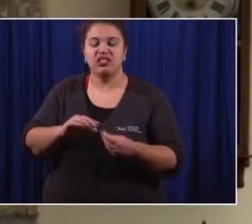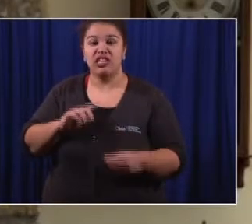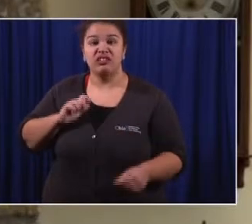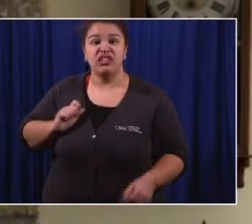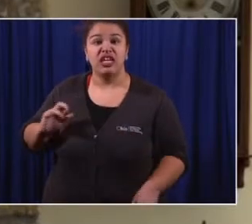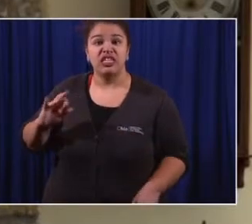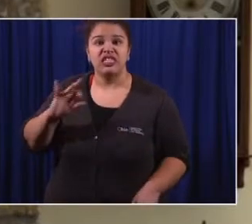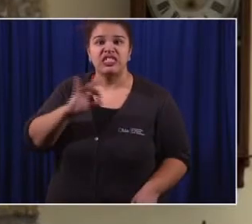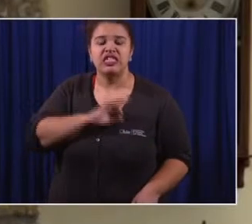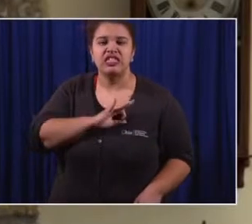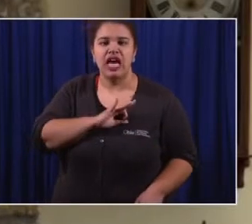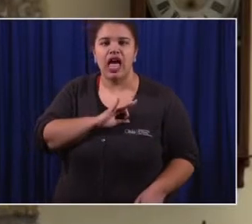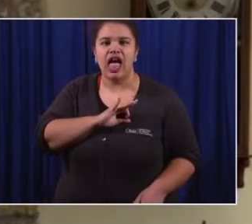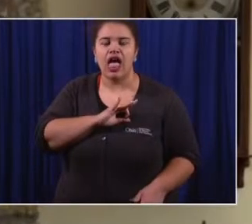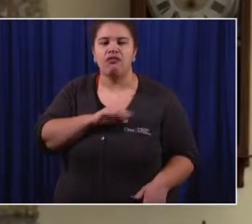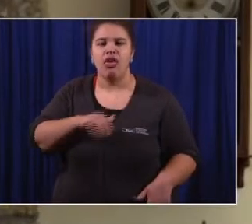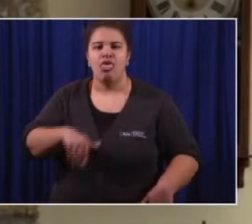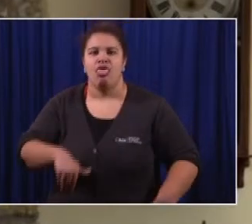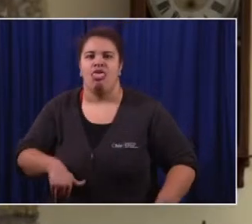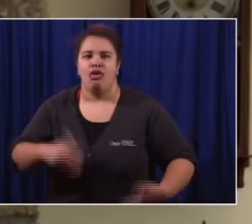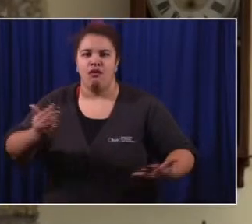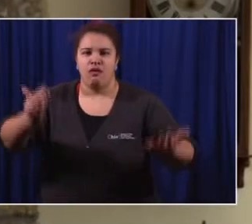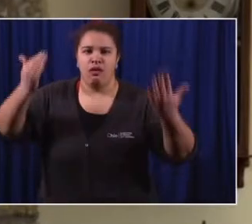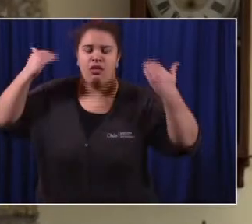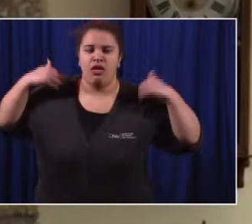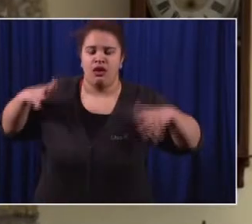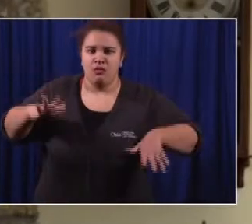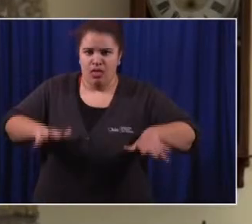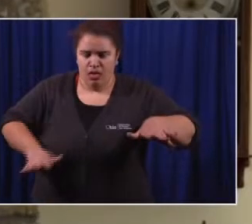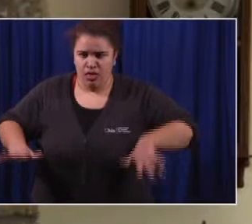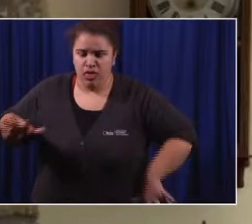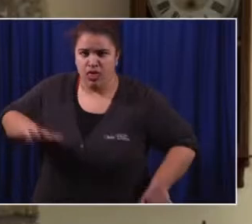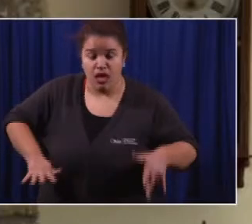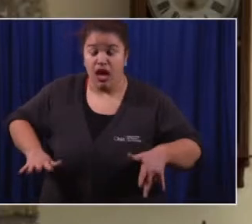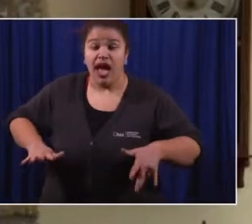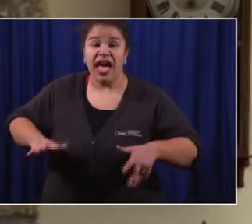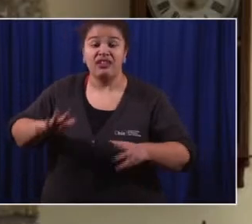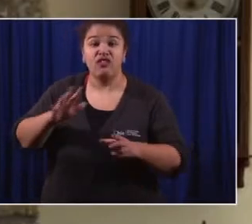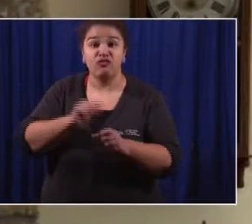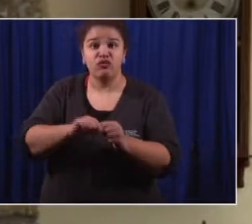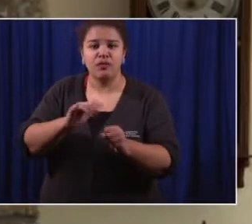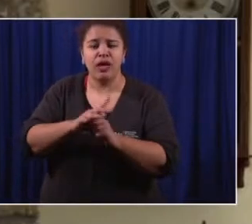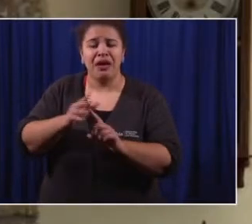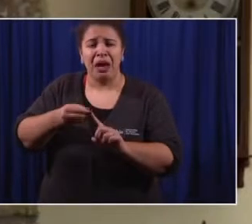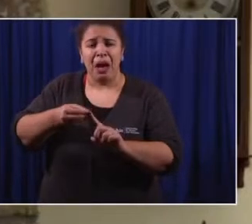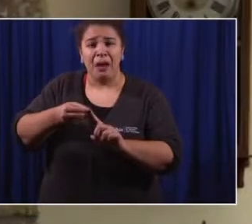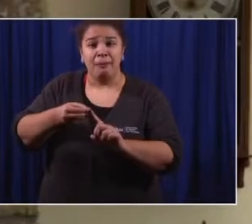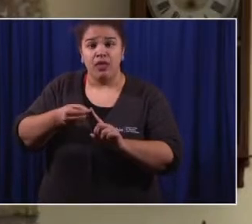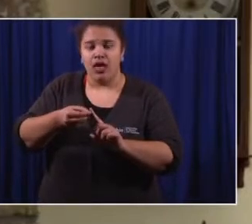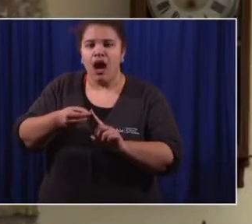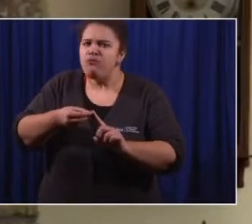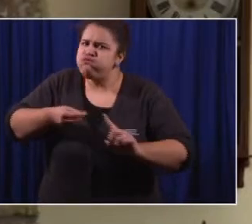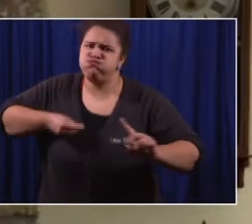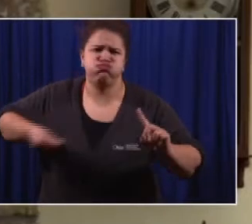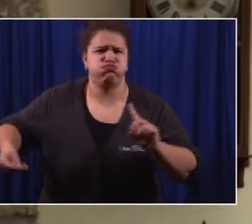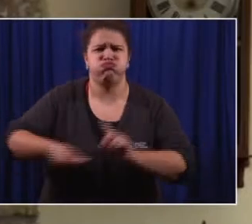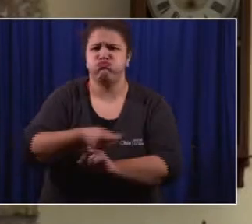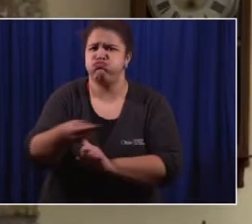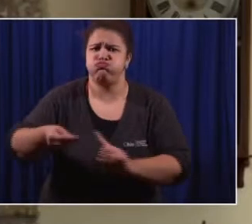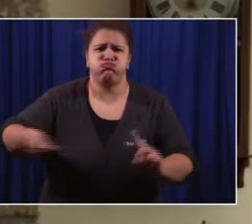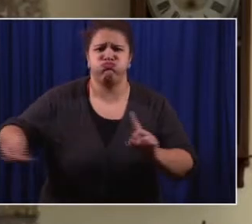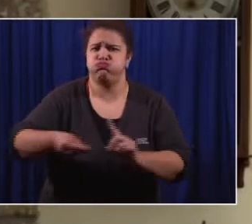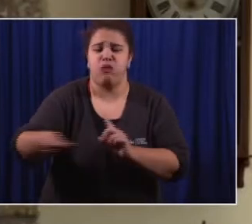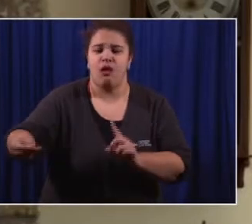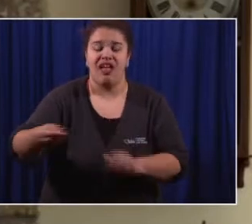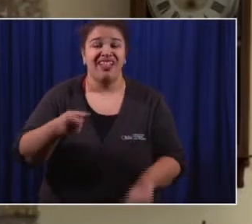being overwhelmed and the rapid spread of the virus there. They overall don't believe that enough